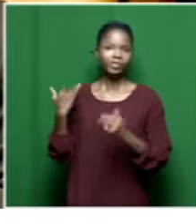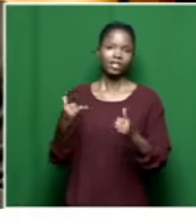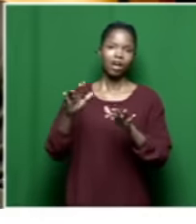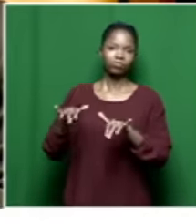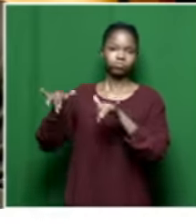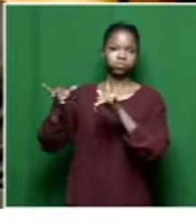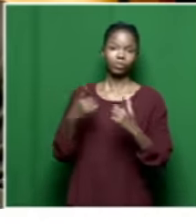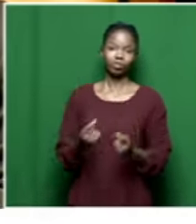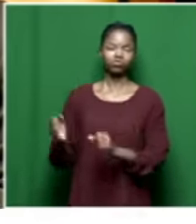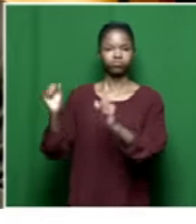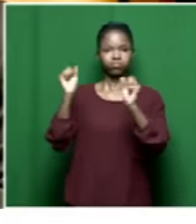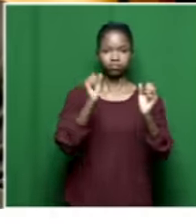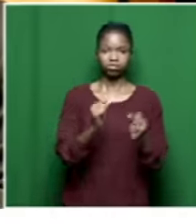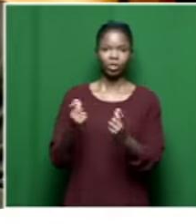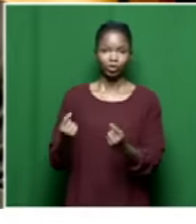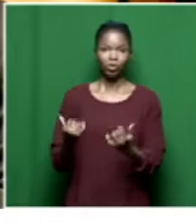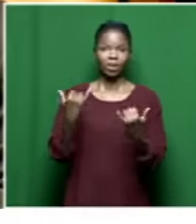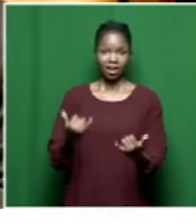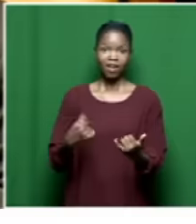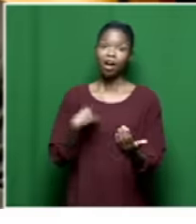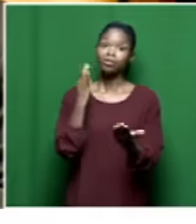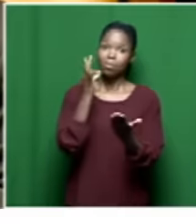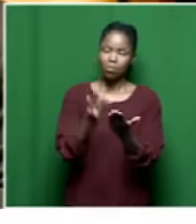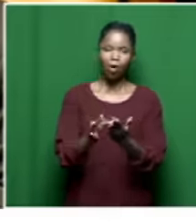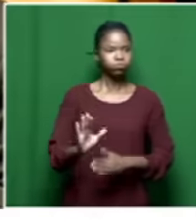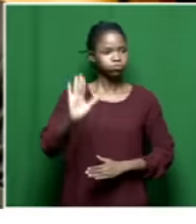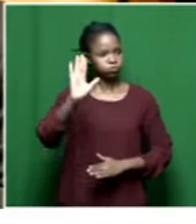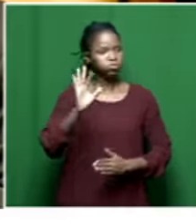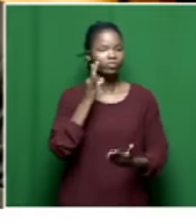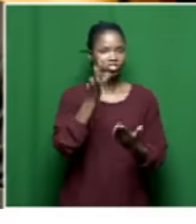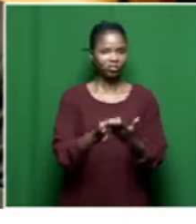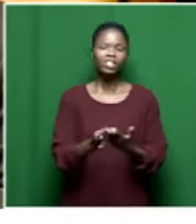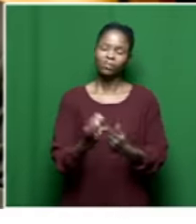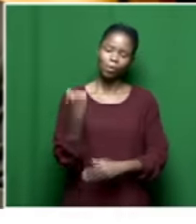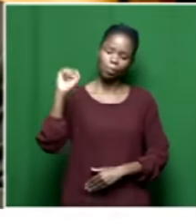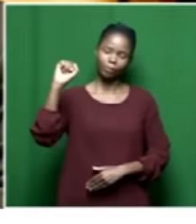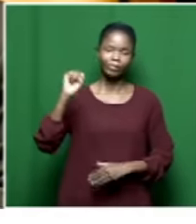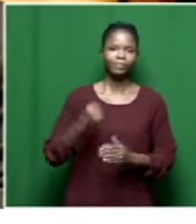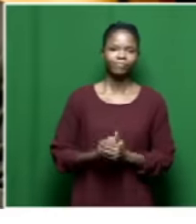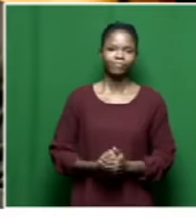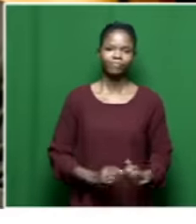house. And therefore, that submission, that point of order, is not sustained.